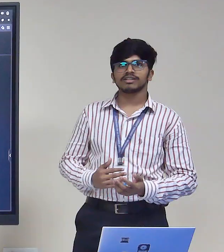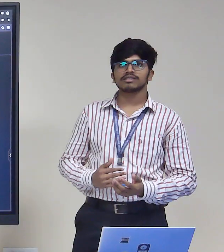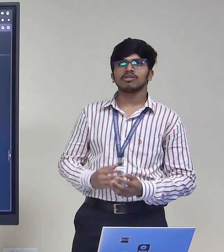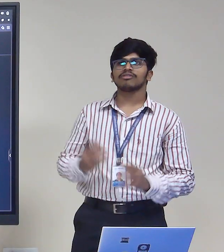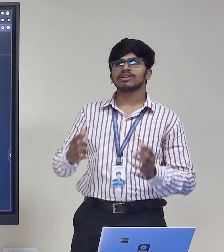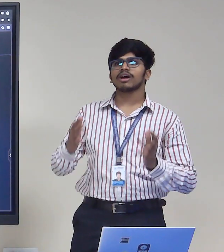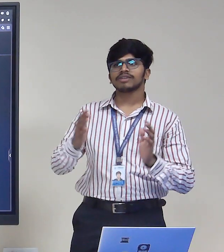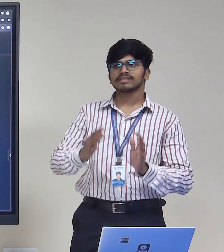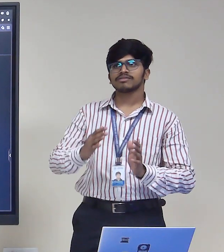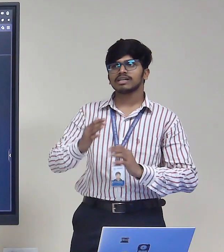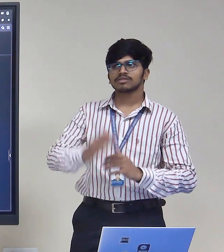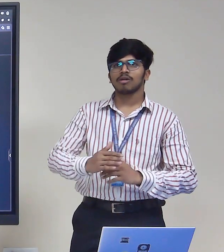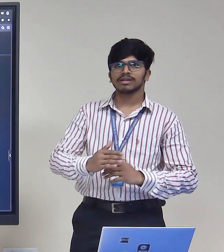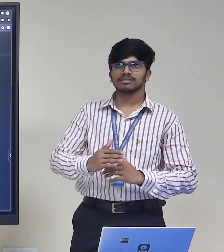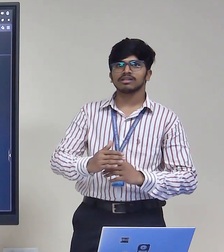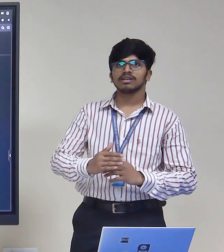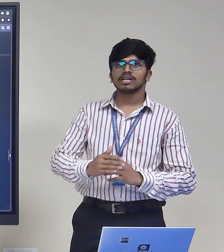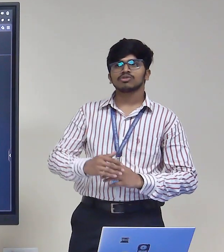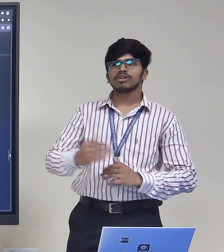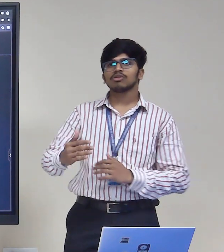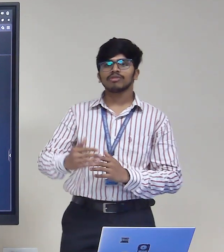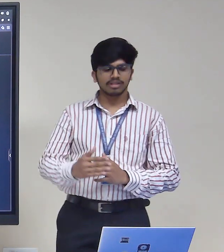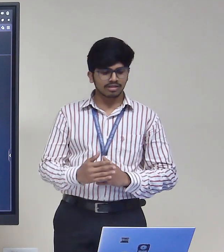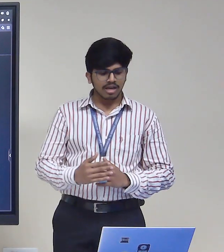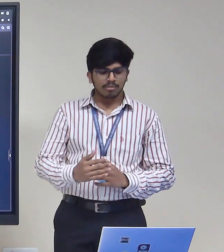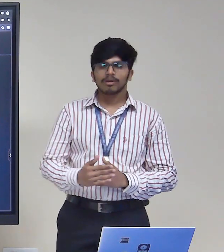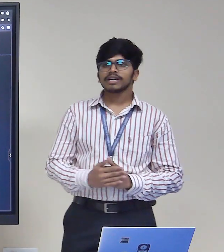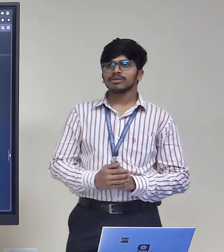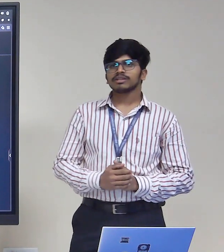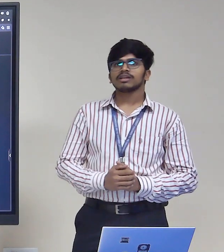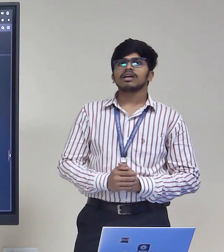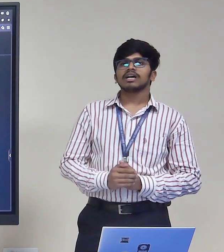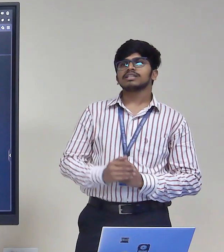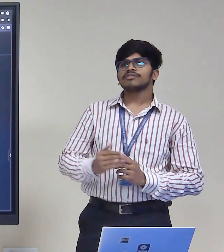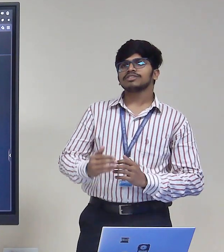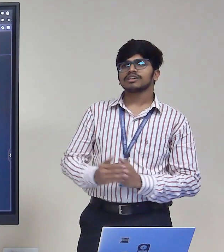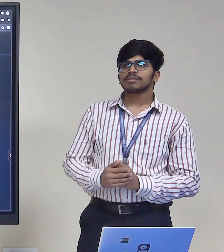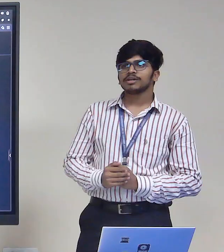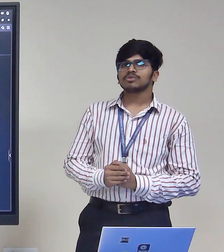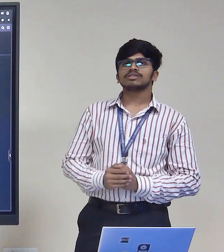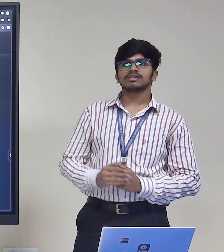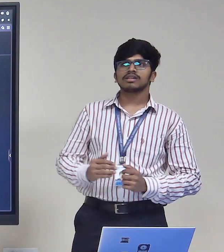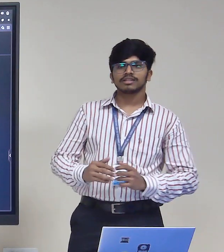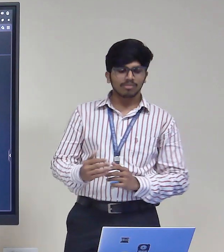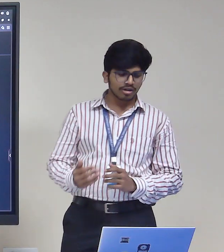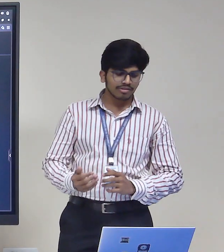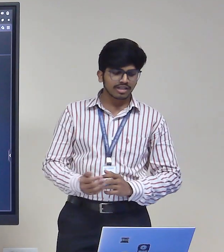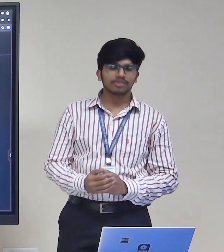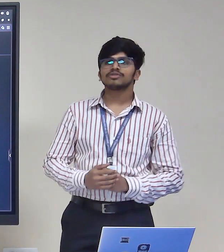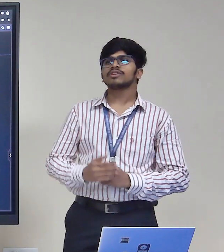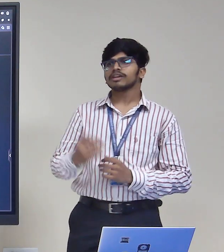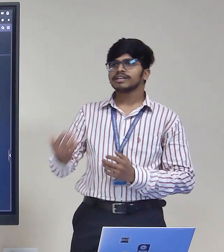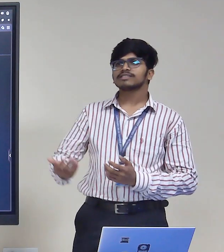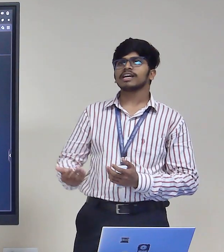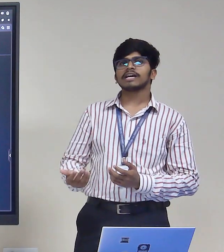computational devices or when you have data set very less complexity. So we'll go with this mobile net V3. And efficient net V2 is other model which I